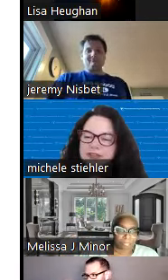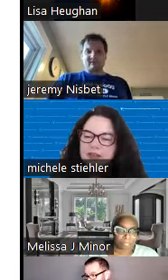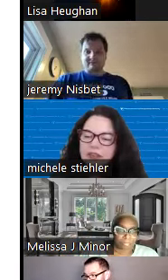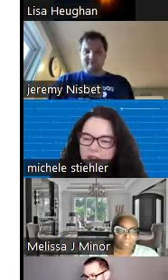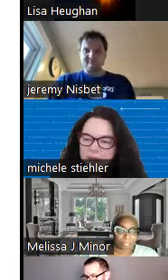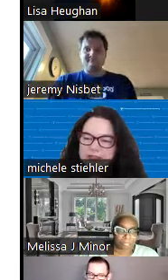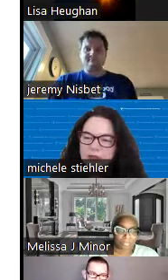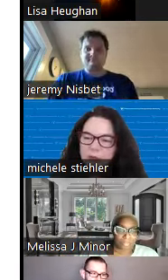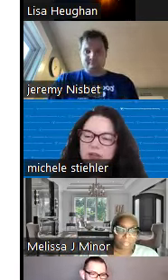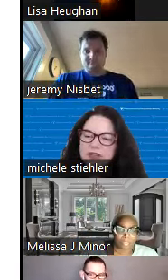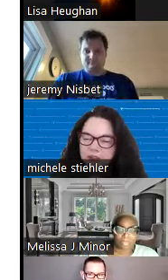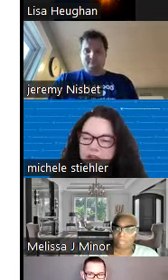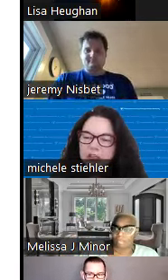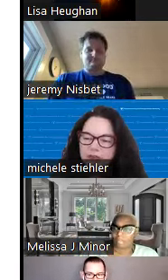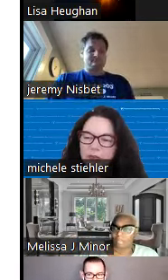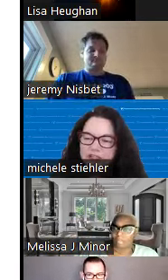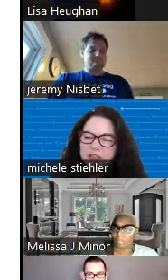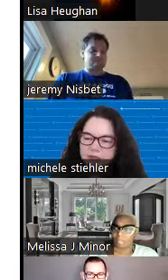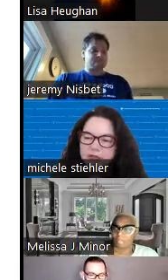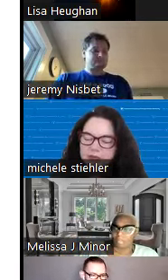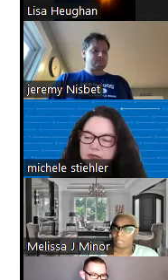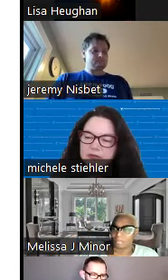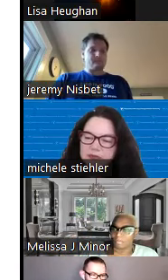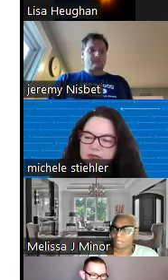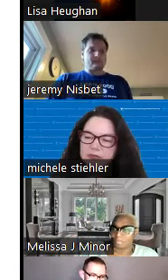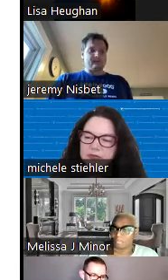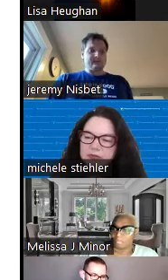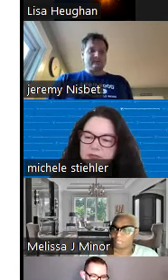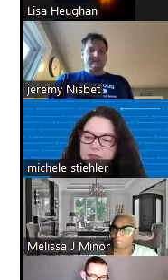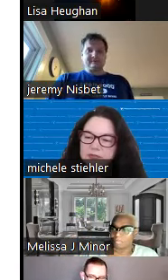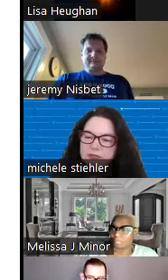you, Melissa. Thank you, Melissa. We will take a look at your information.